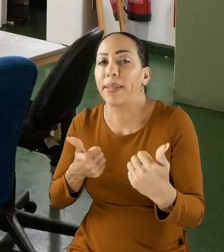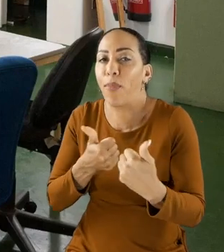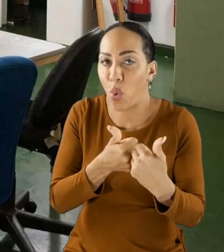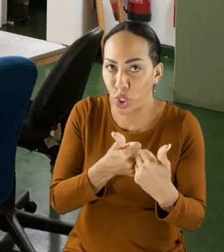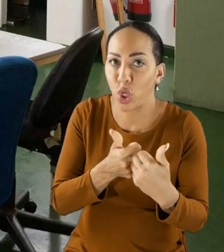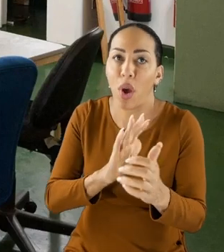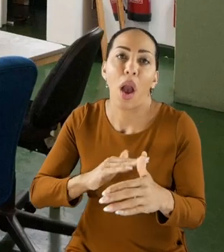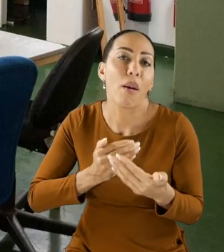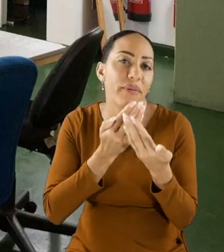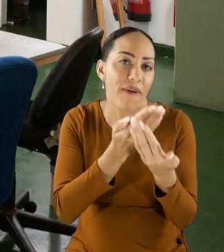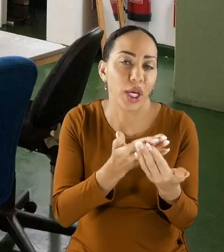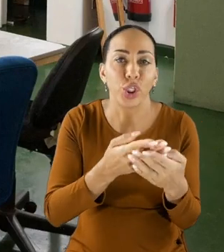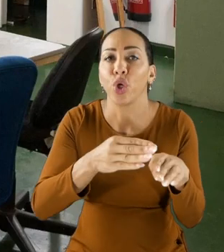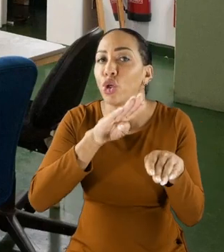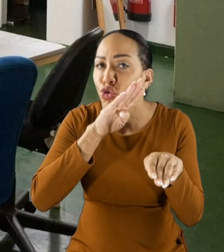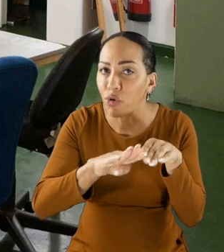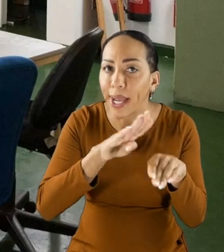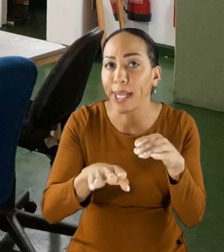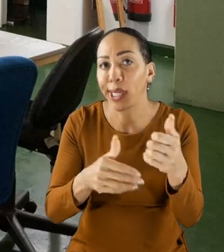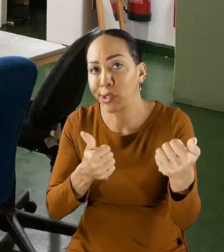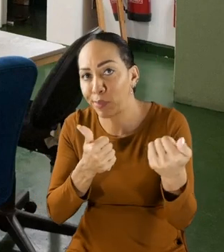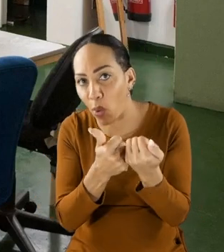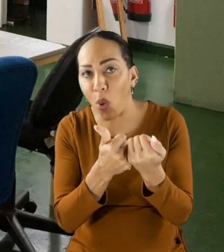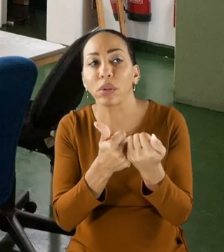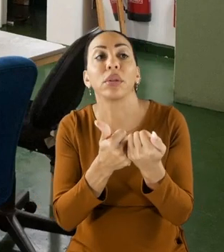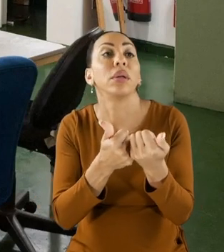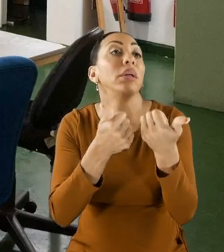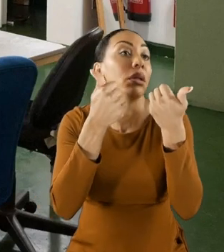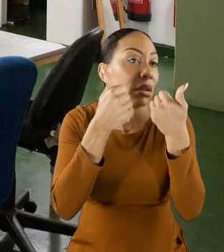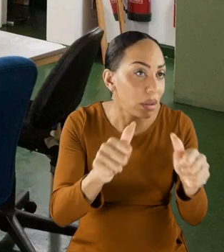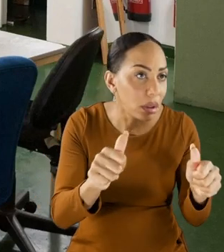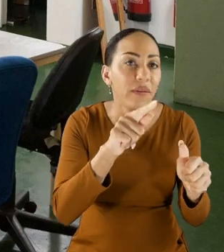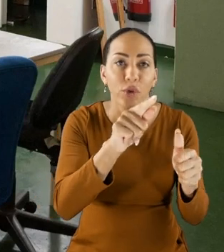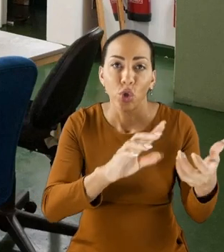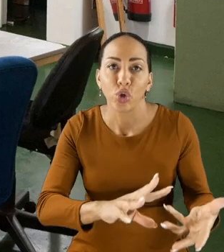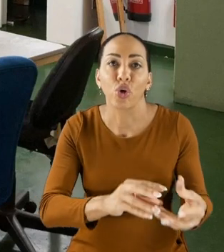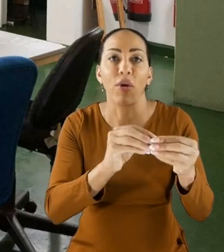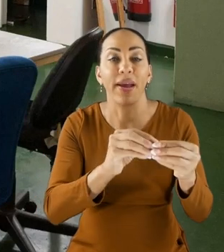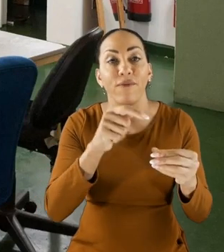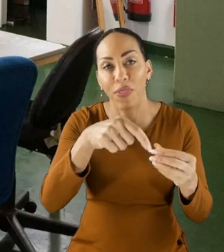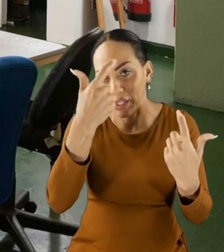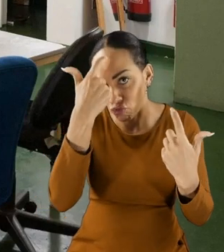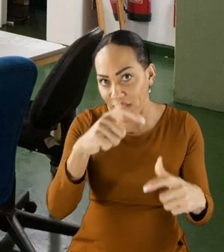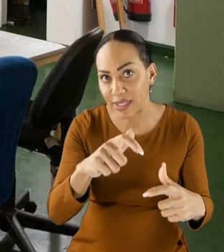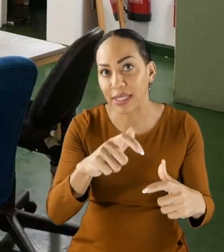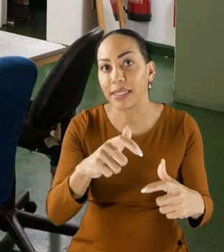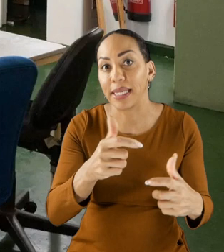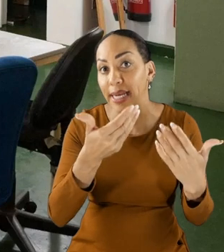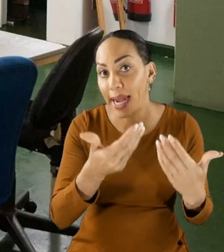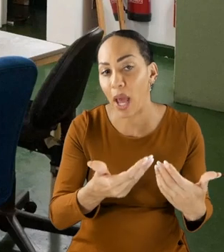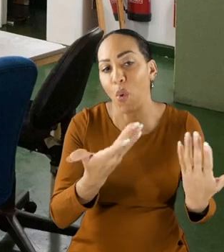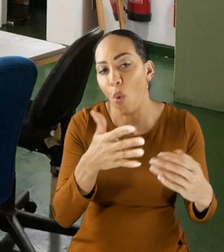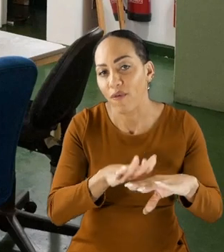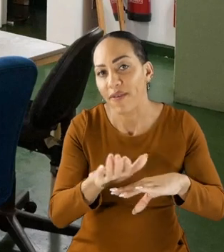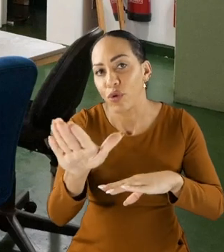not sure, but you will at least get the resource, and at least we can provide the training and support to make that happen, if not for